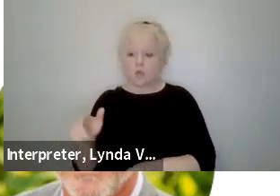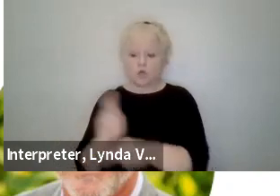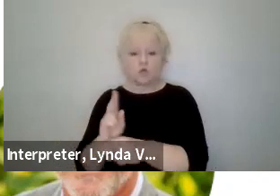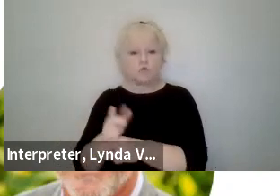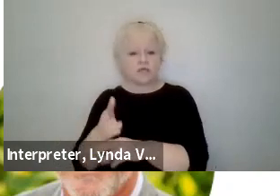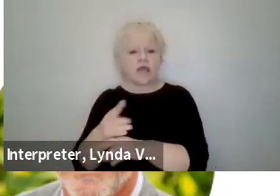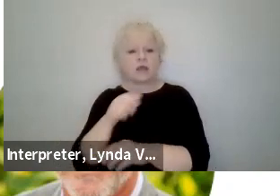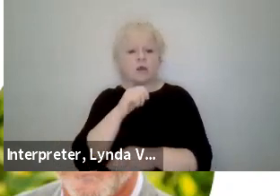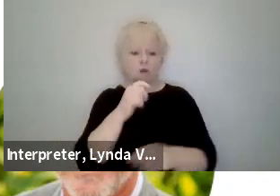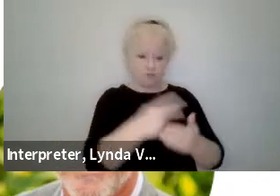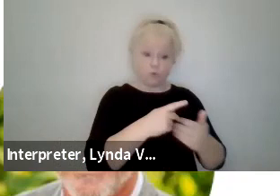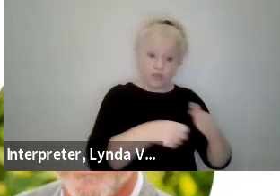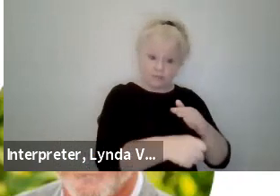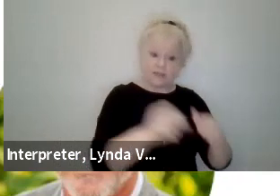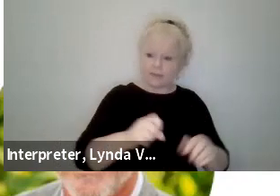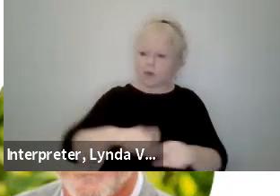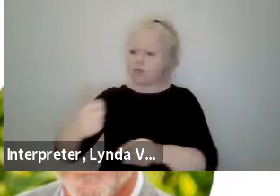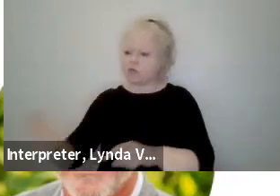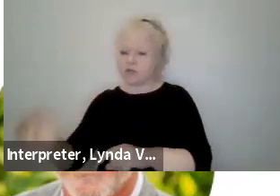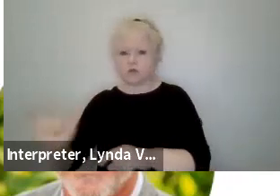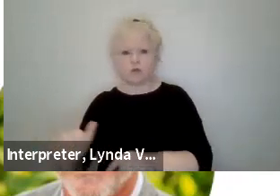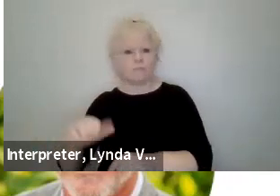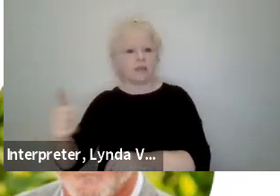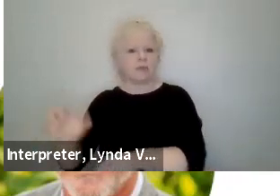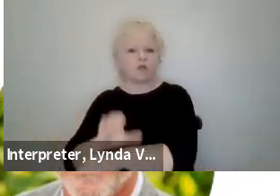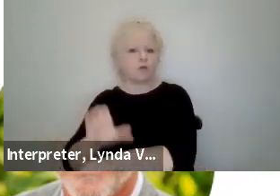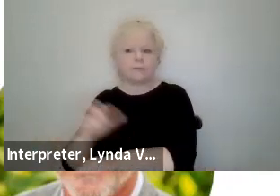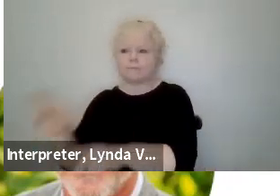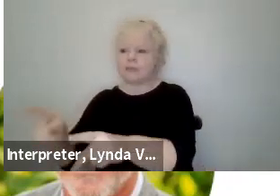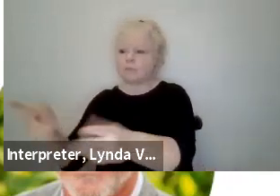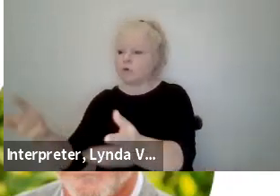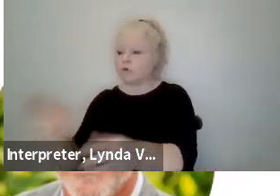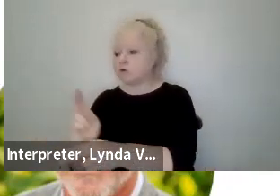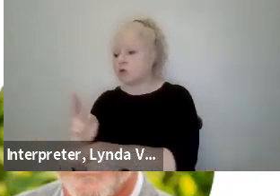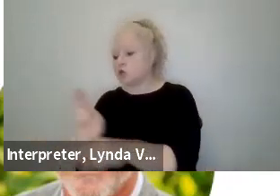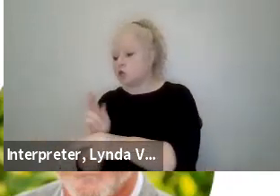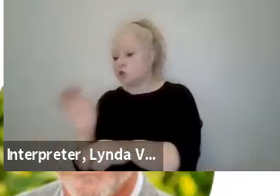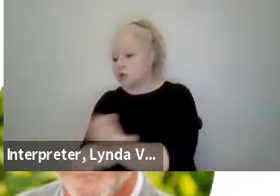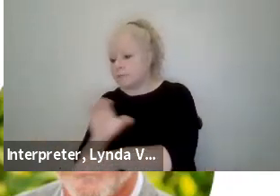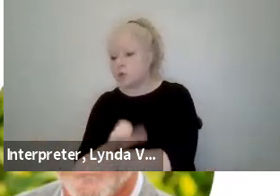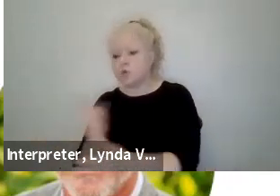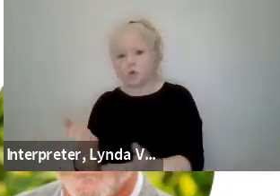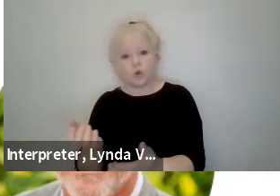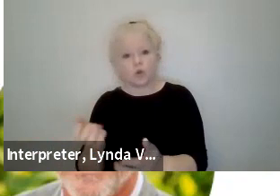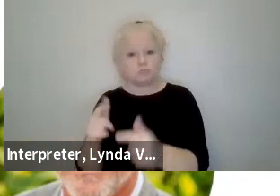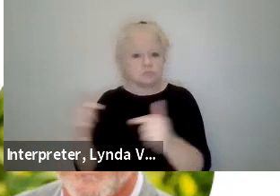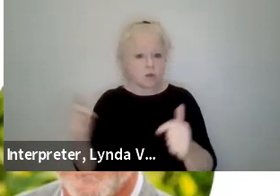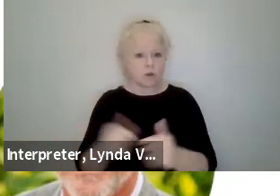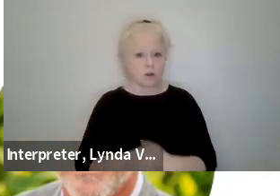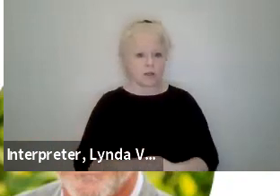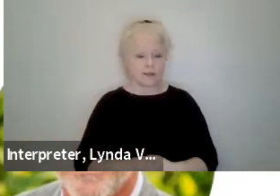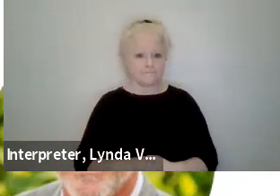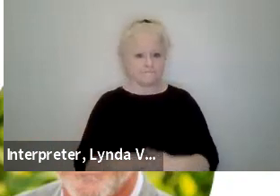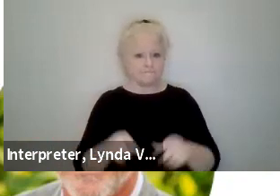as well, for consumers that might not have been involved now have access to the training, but also people who were